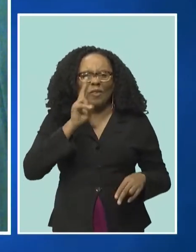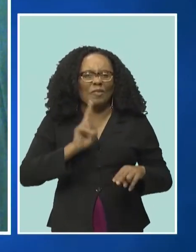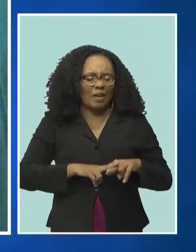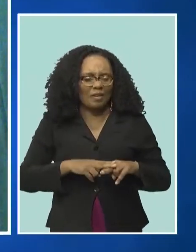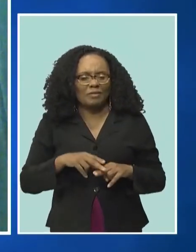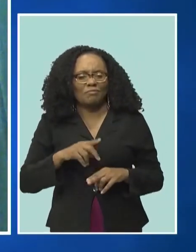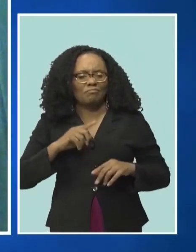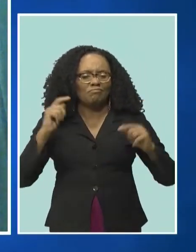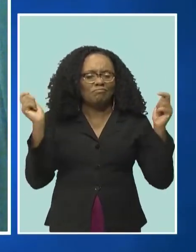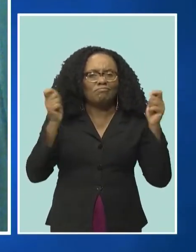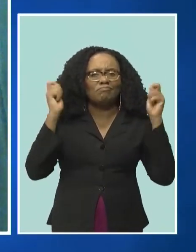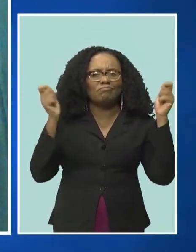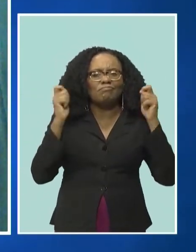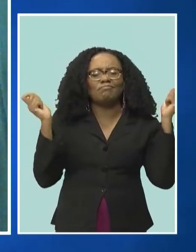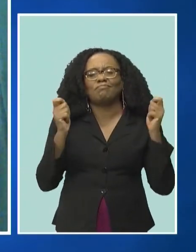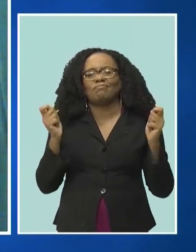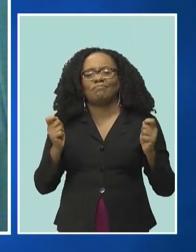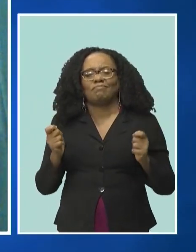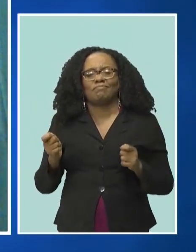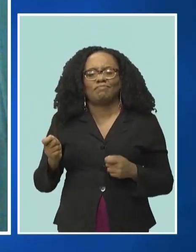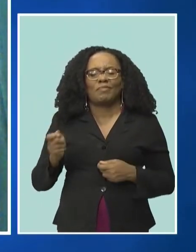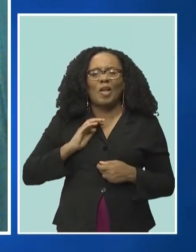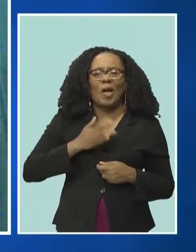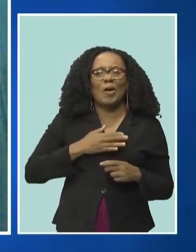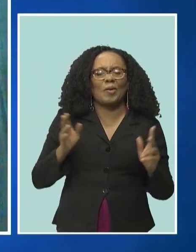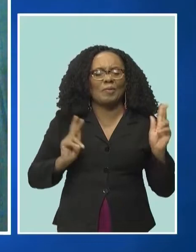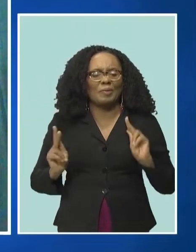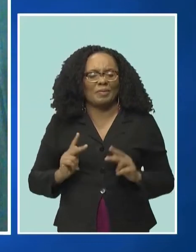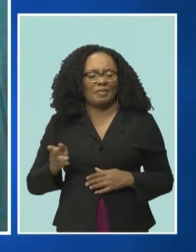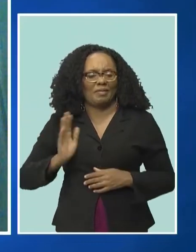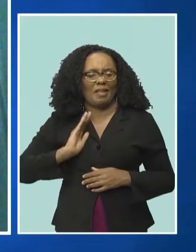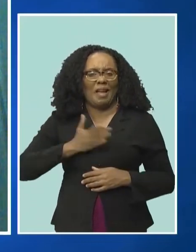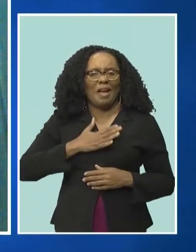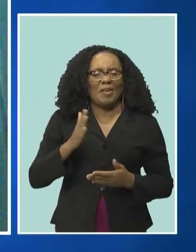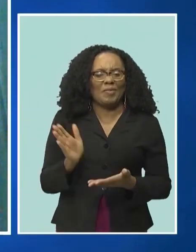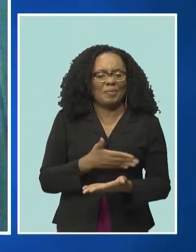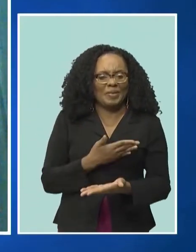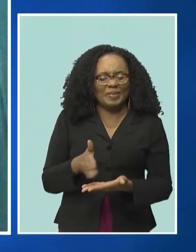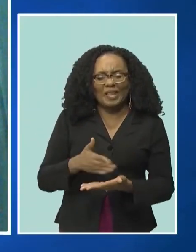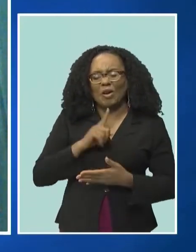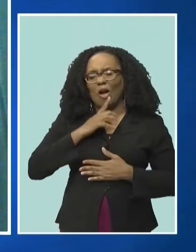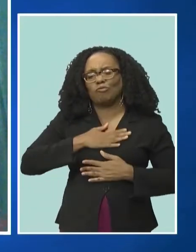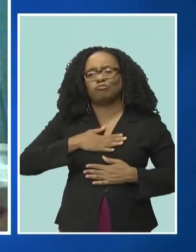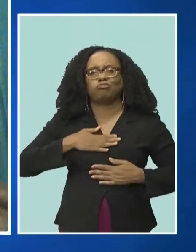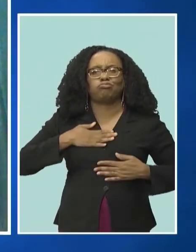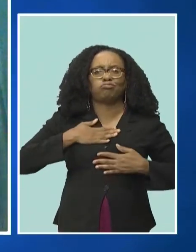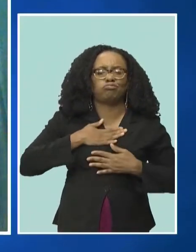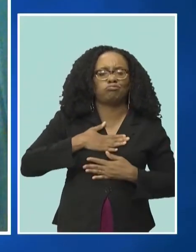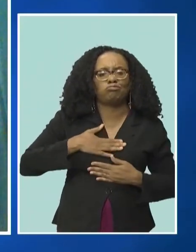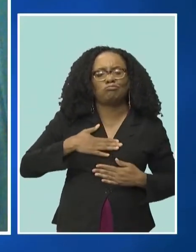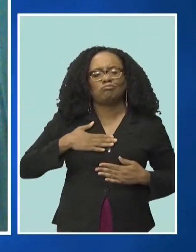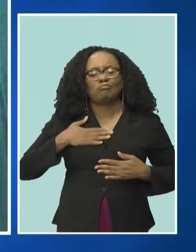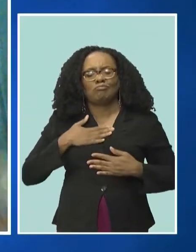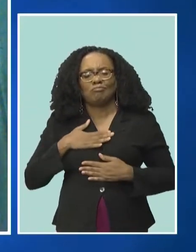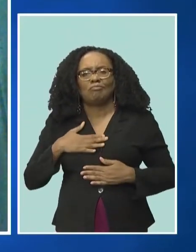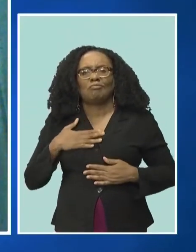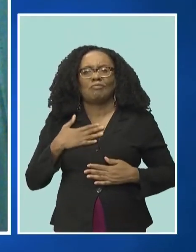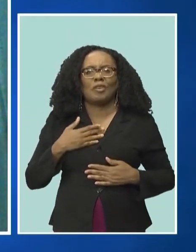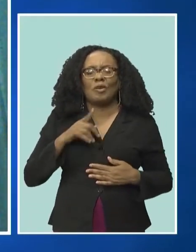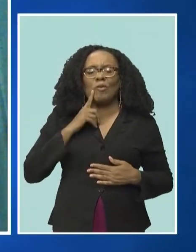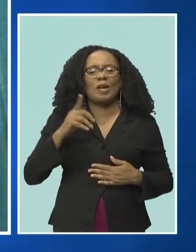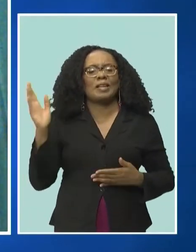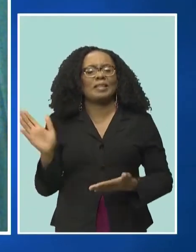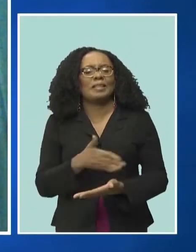time to celebrate our own, to come into our own music, and to enjoy the sound of lifting up